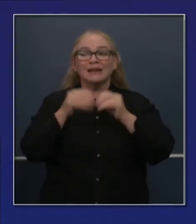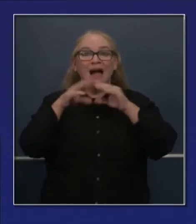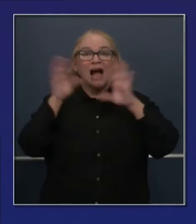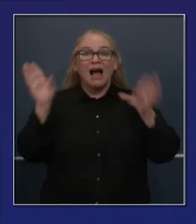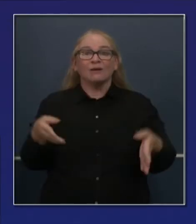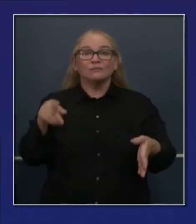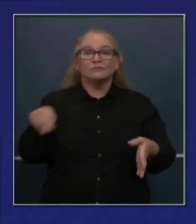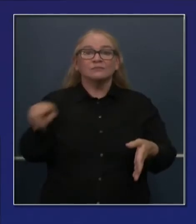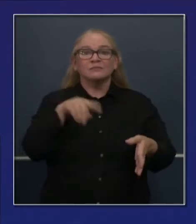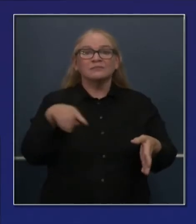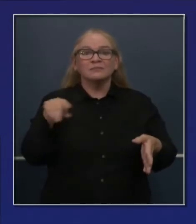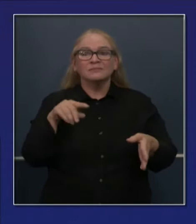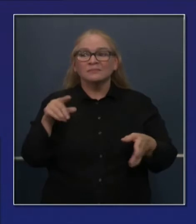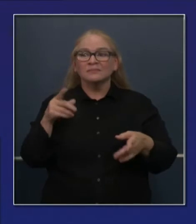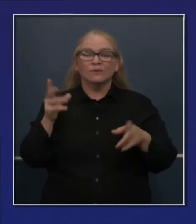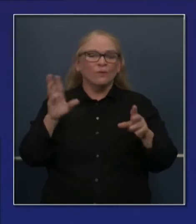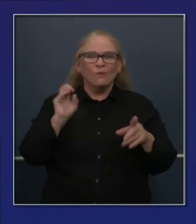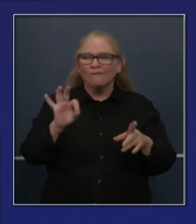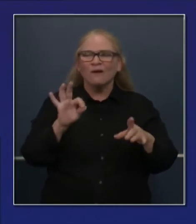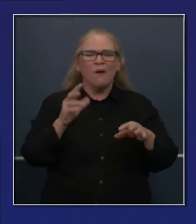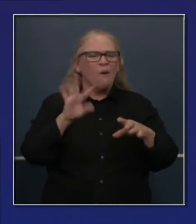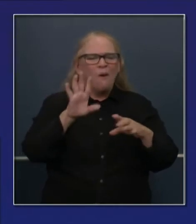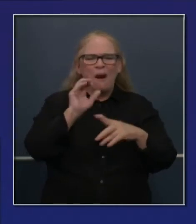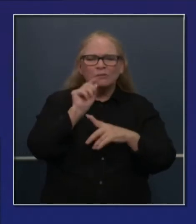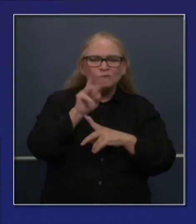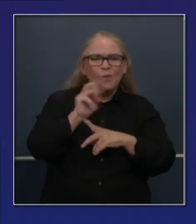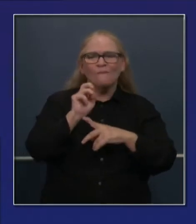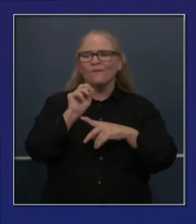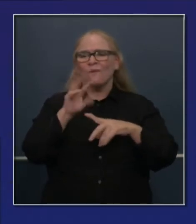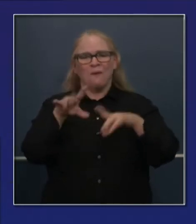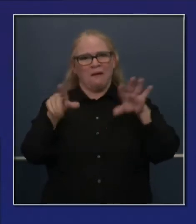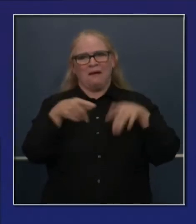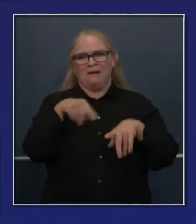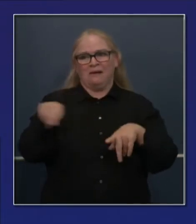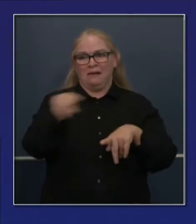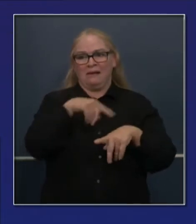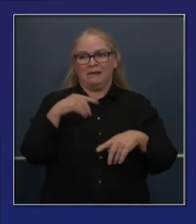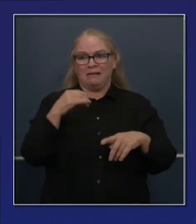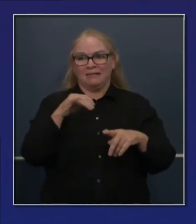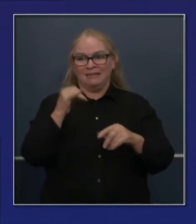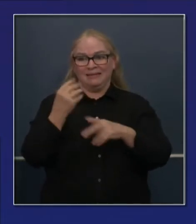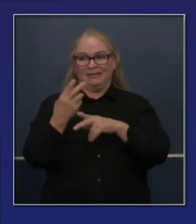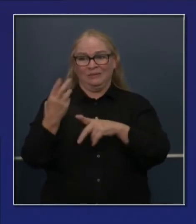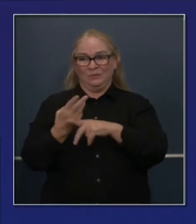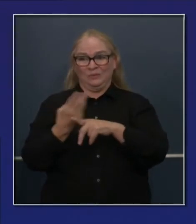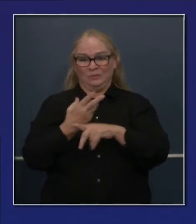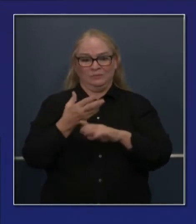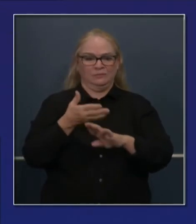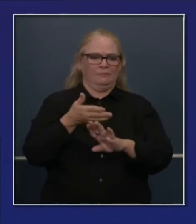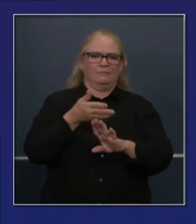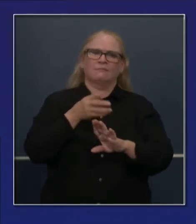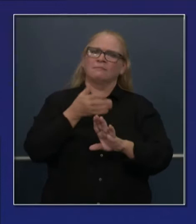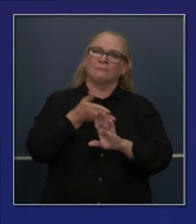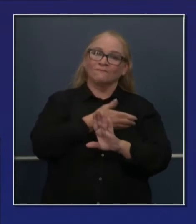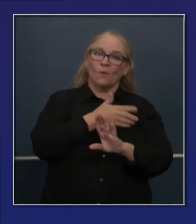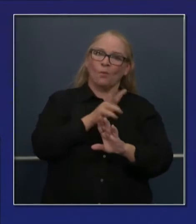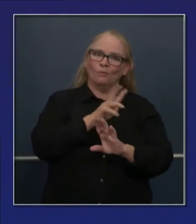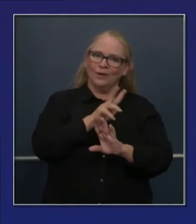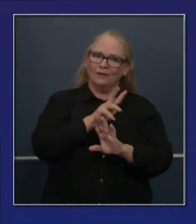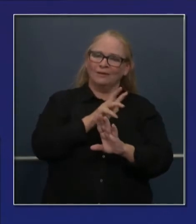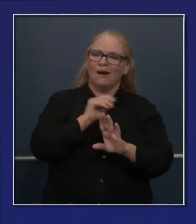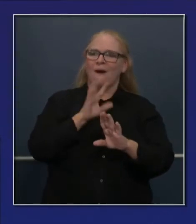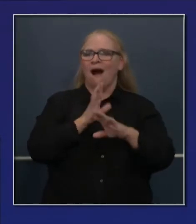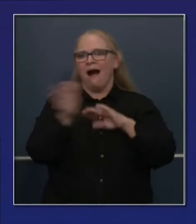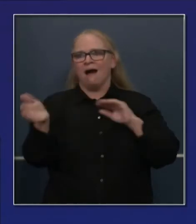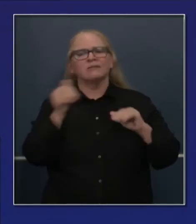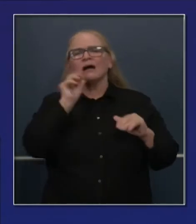hours not 3 to 10, but before 3 p.m., after 10 p.m., though I recognize limitations of late